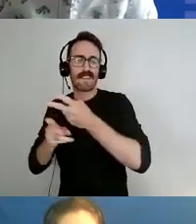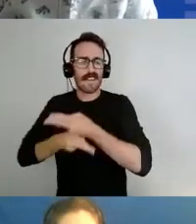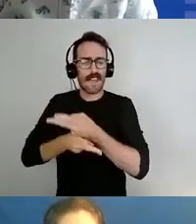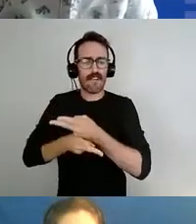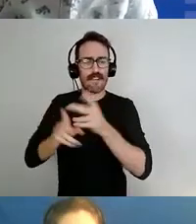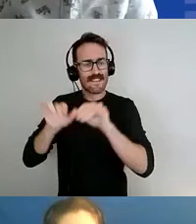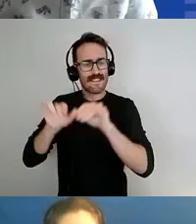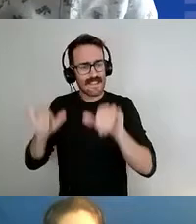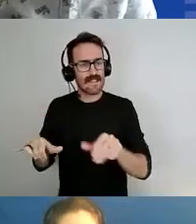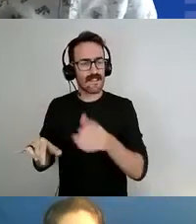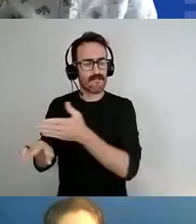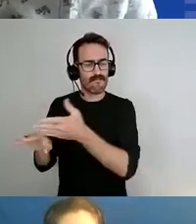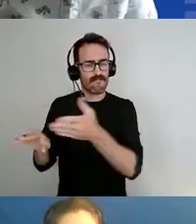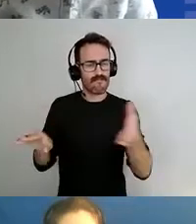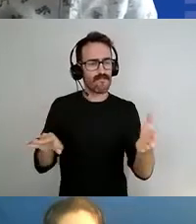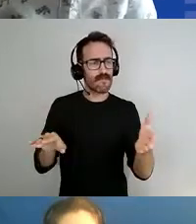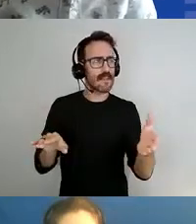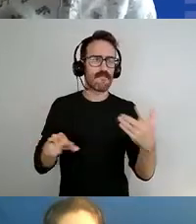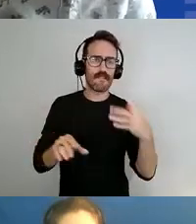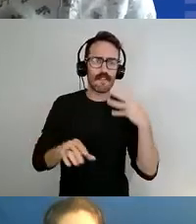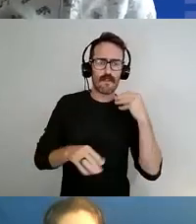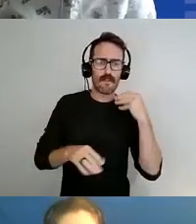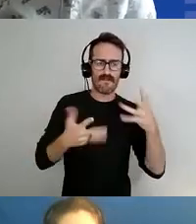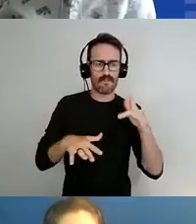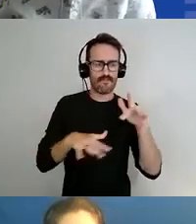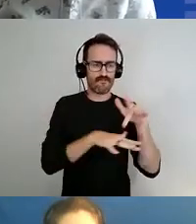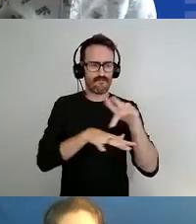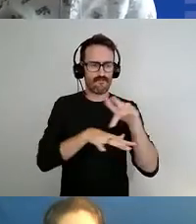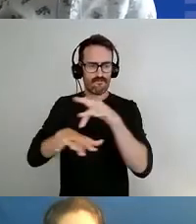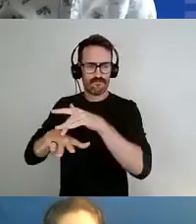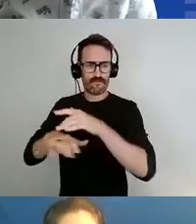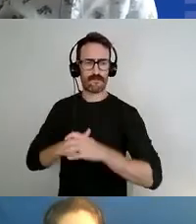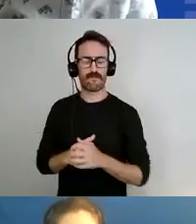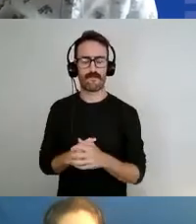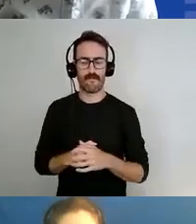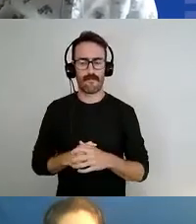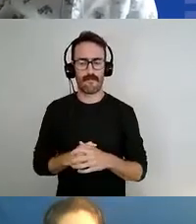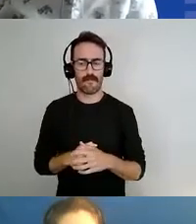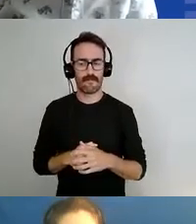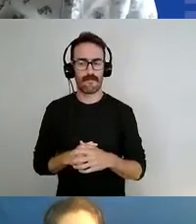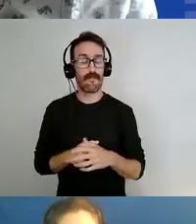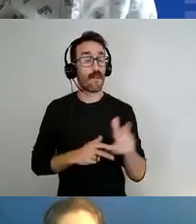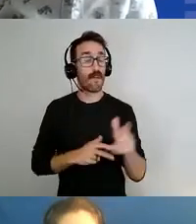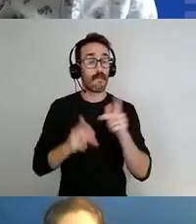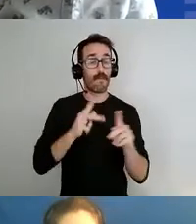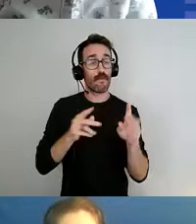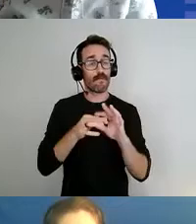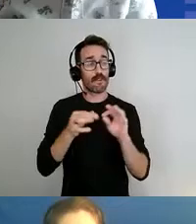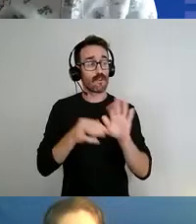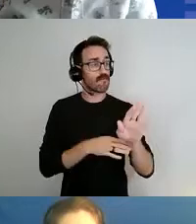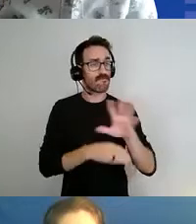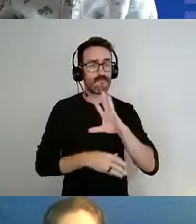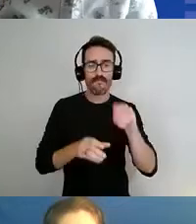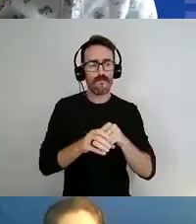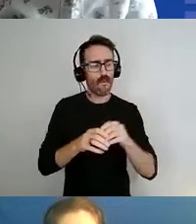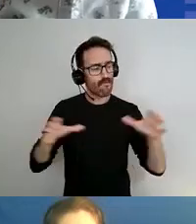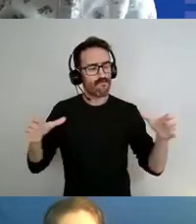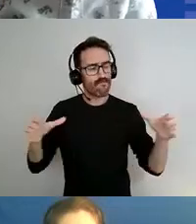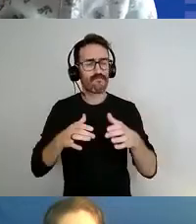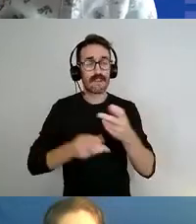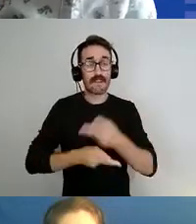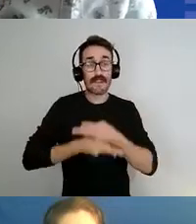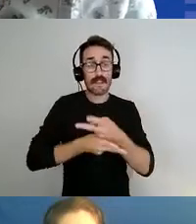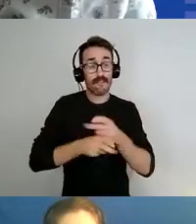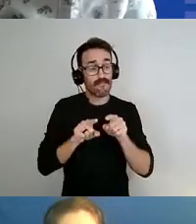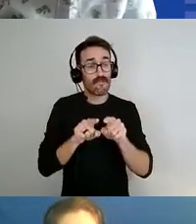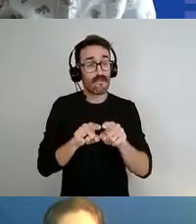Also, we had participants mention being involved in caring in circles of care for others during the